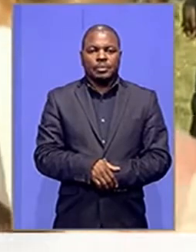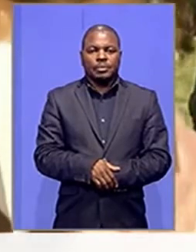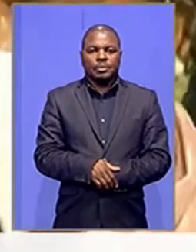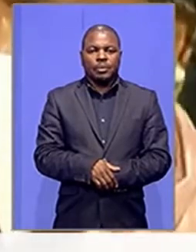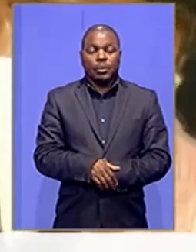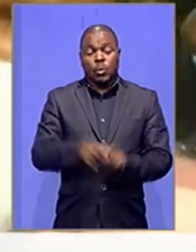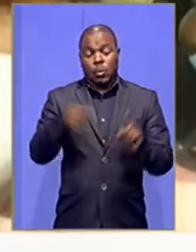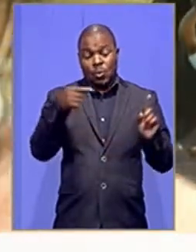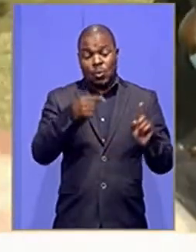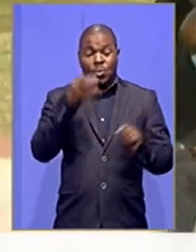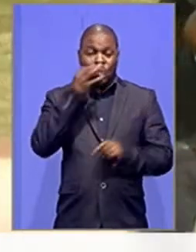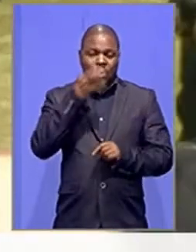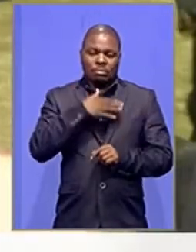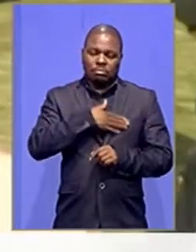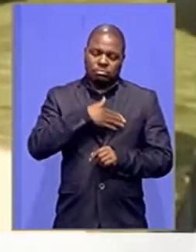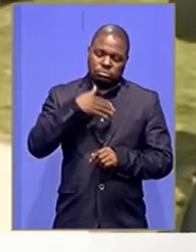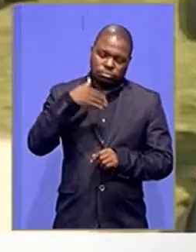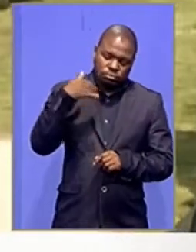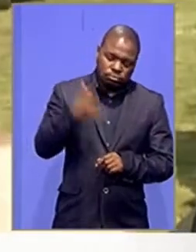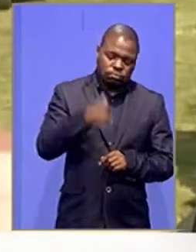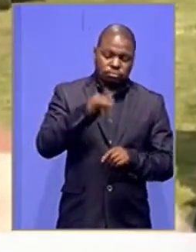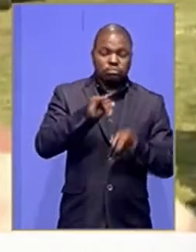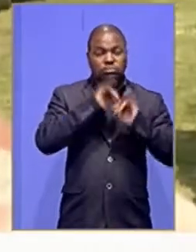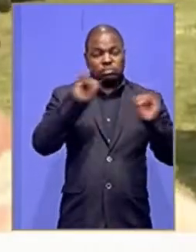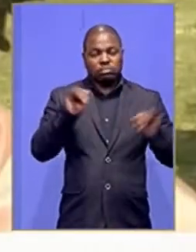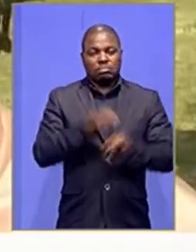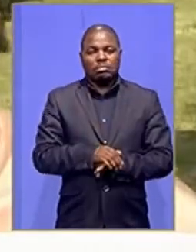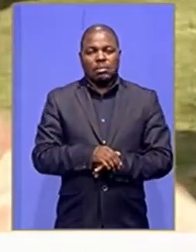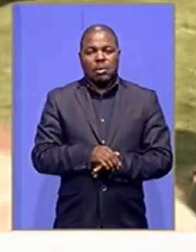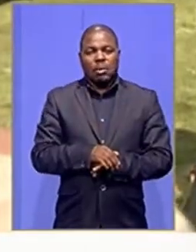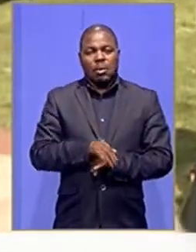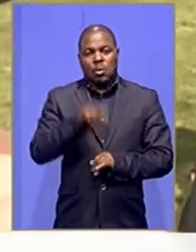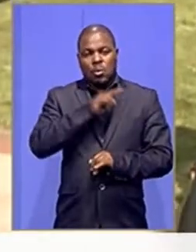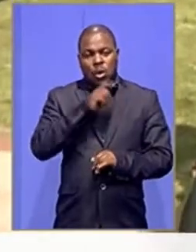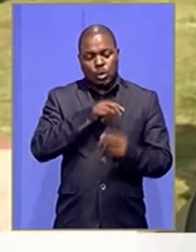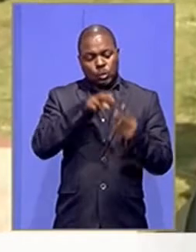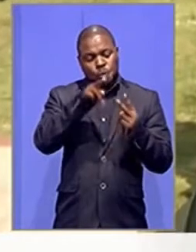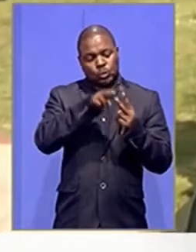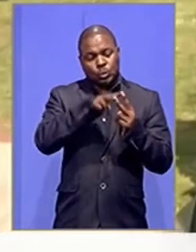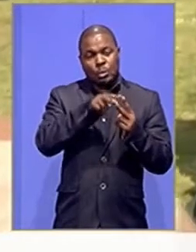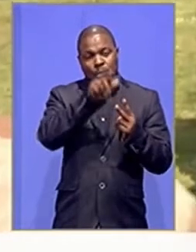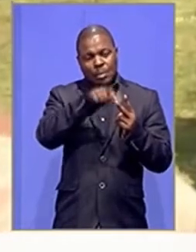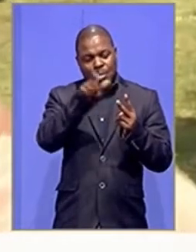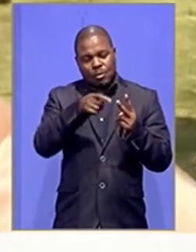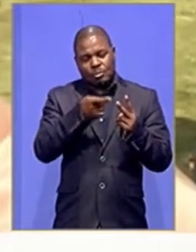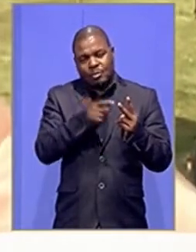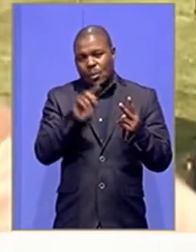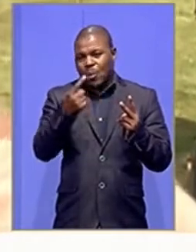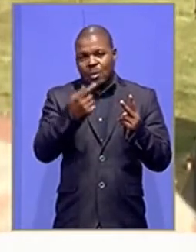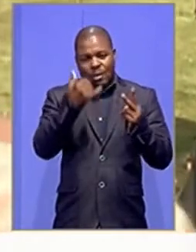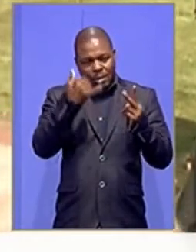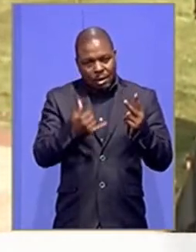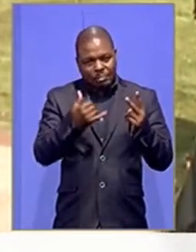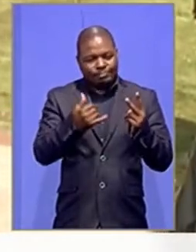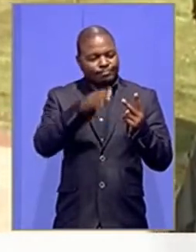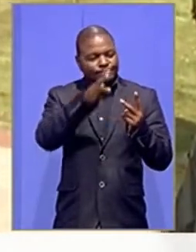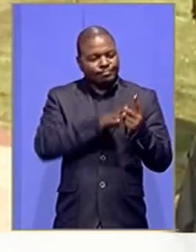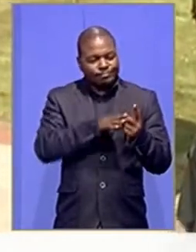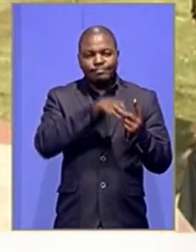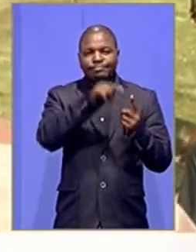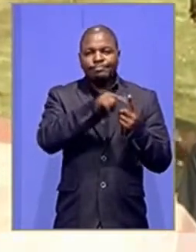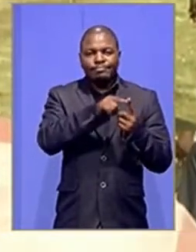O hlalosa hore o utlwile bohloko haholo o re ba ne ba le babedi fela ha bo bona mme jwale o tlameha ho hodisa